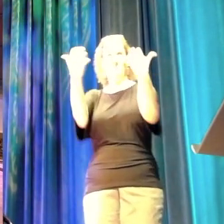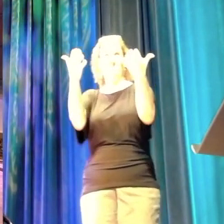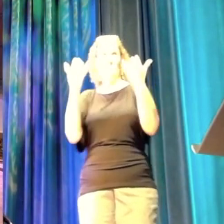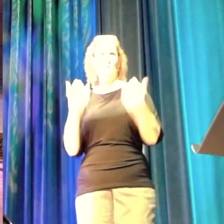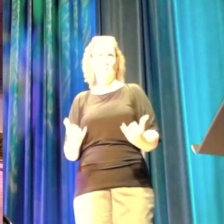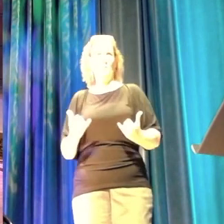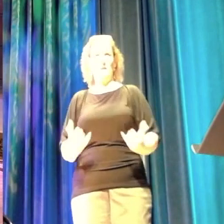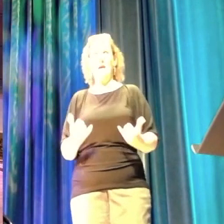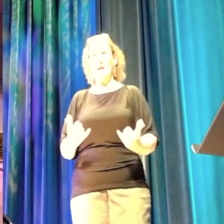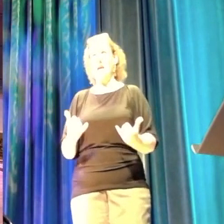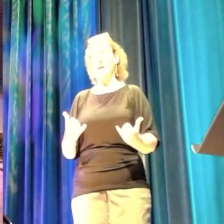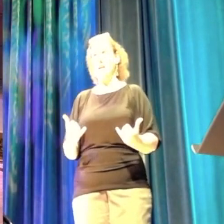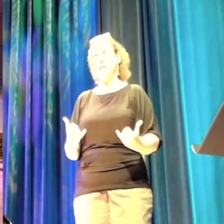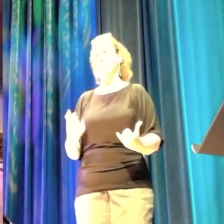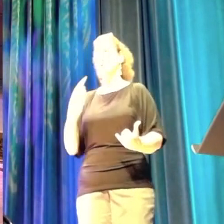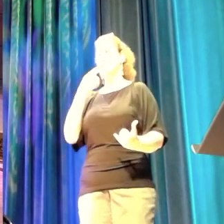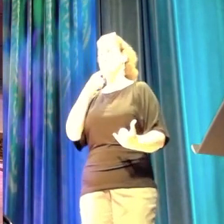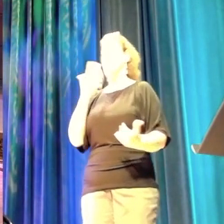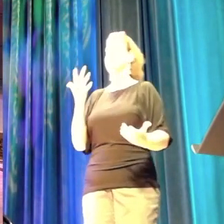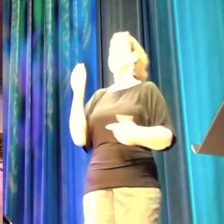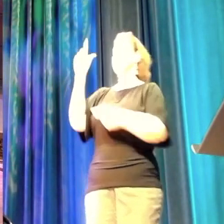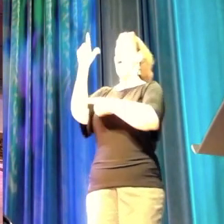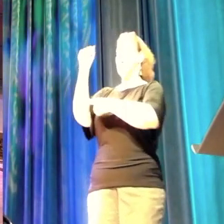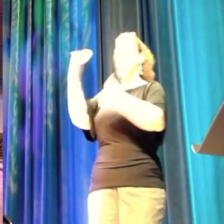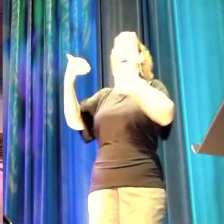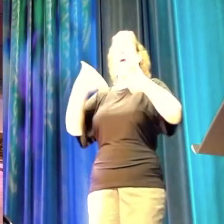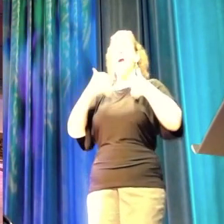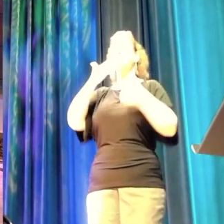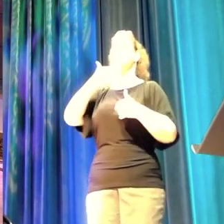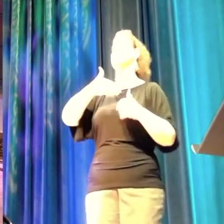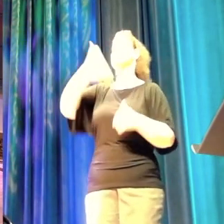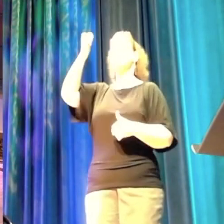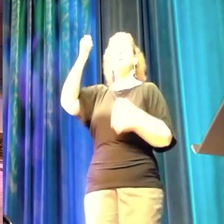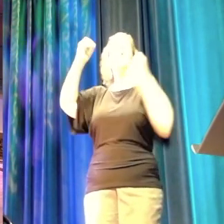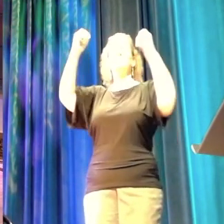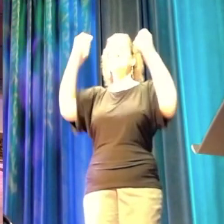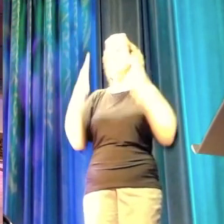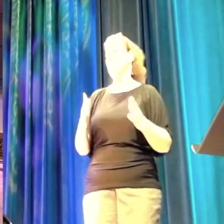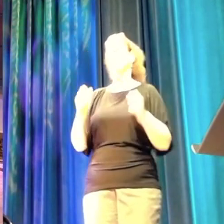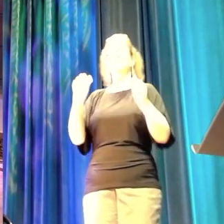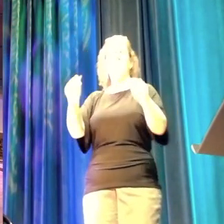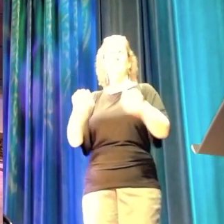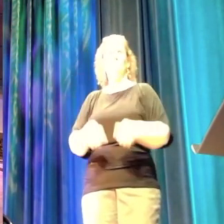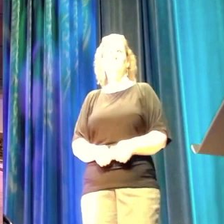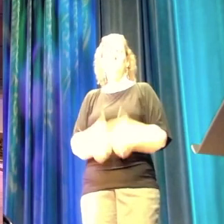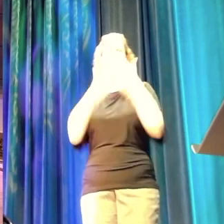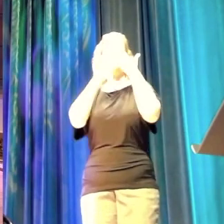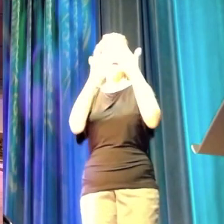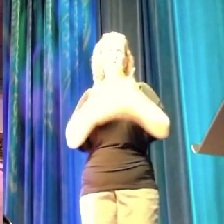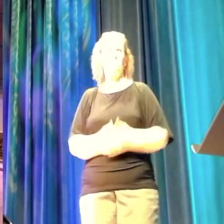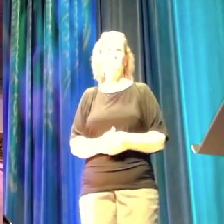today to say that Alabama has the best teachers that we can get. Thank you.